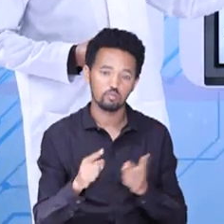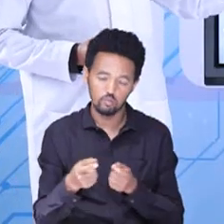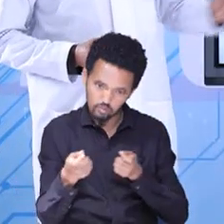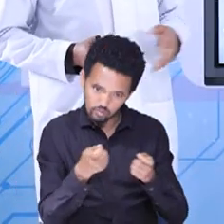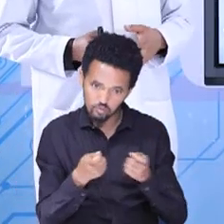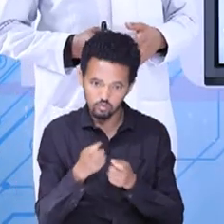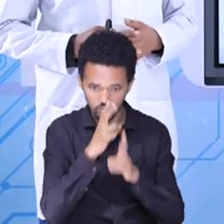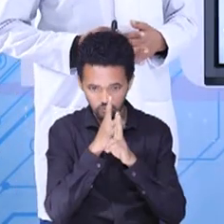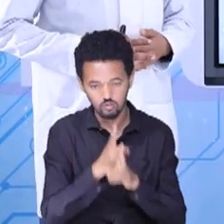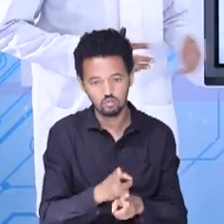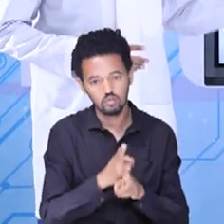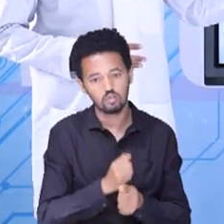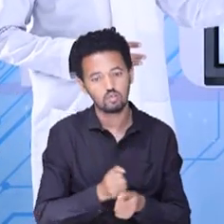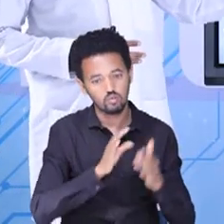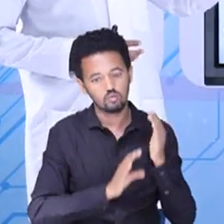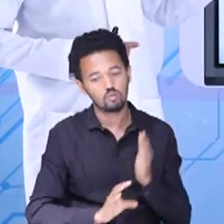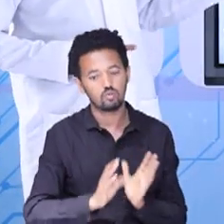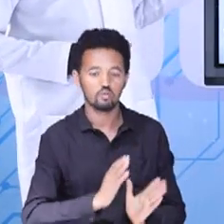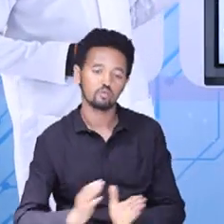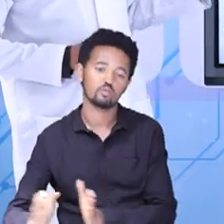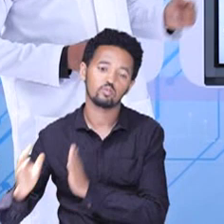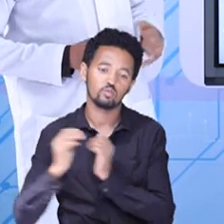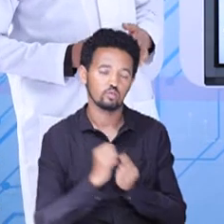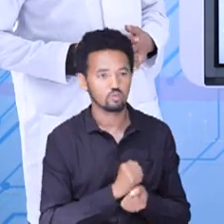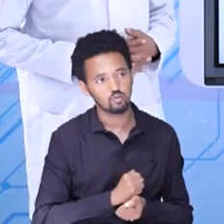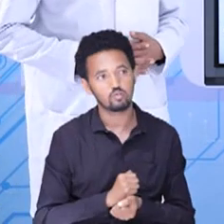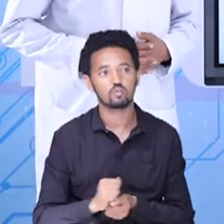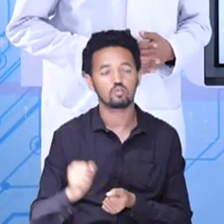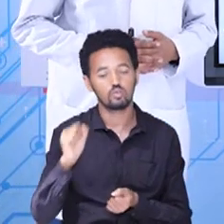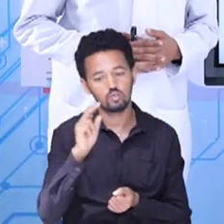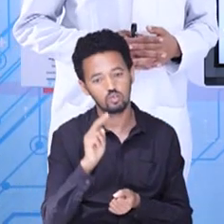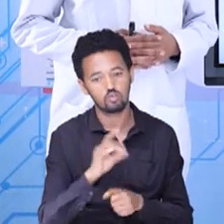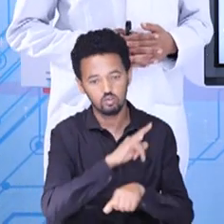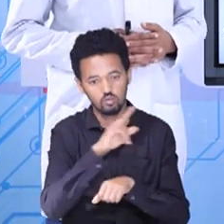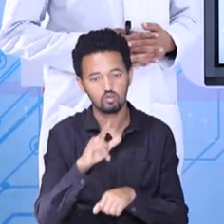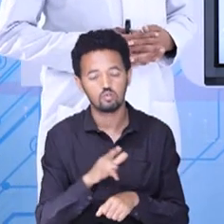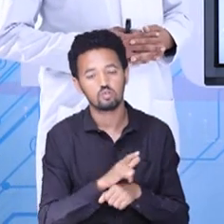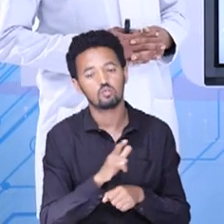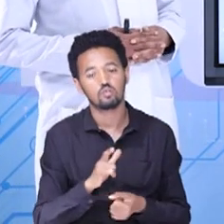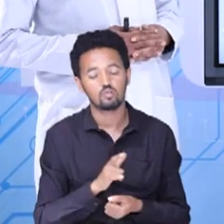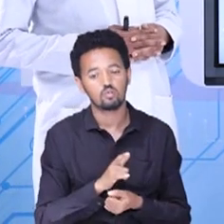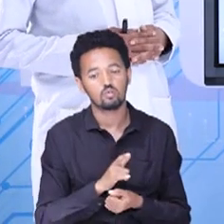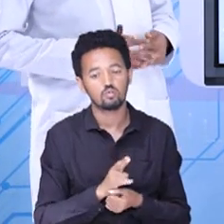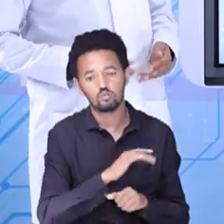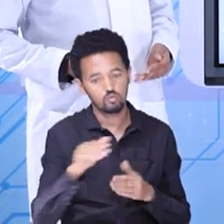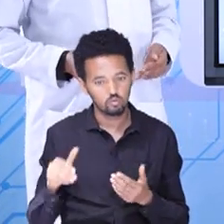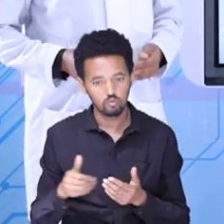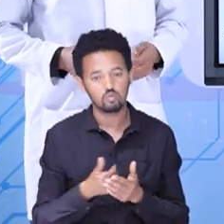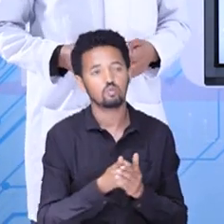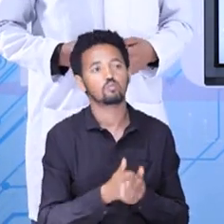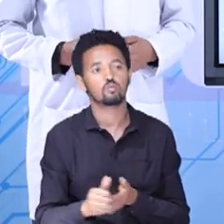states to respect the border existing on their own achievement of the national independence. But in